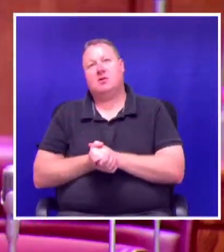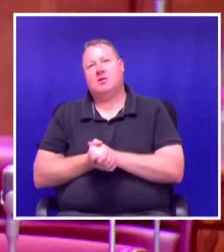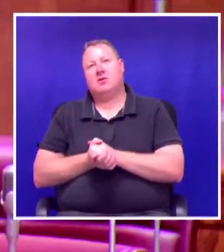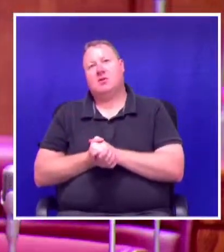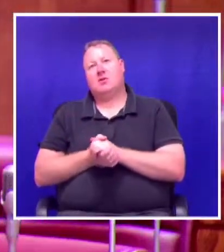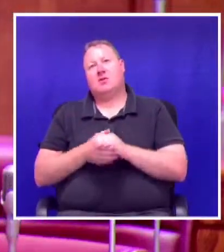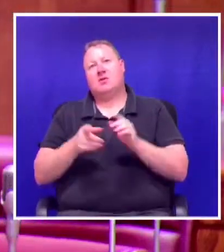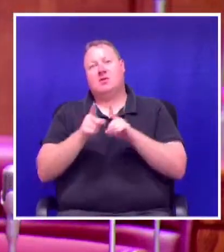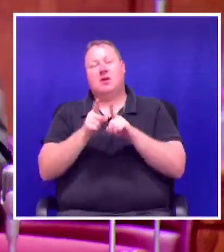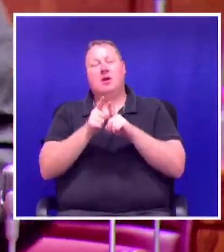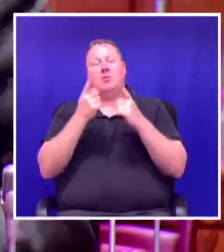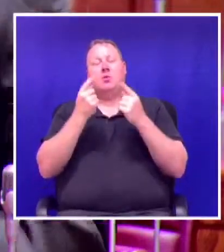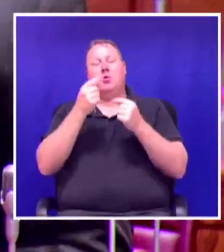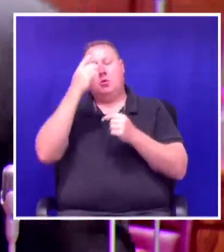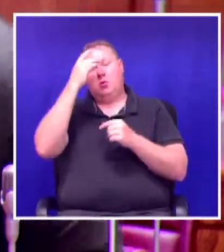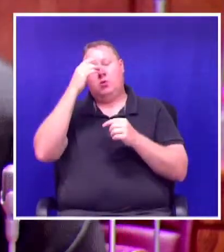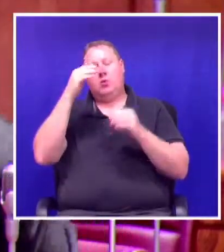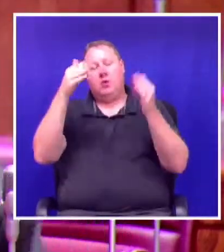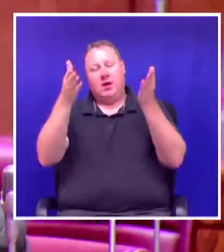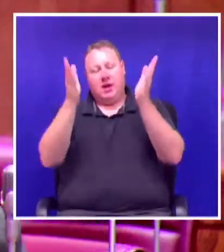do in India? Thank you, Chair.